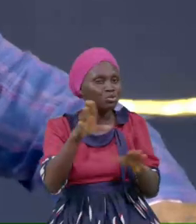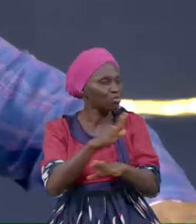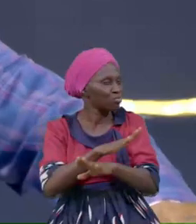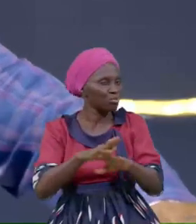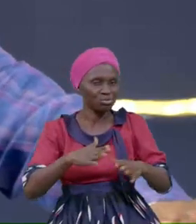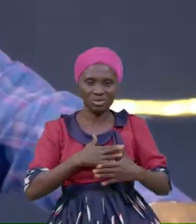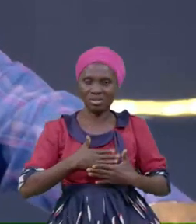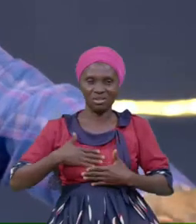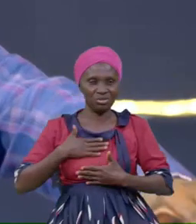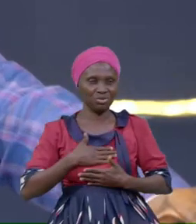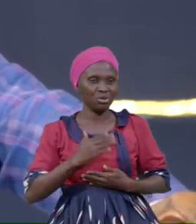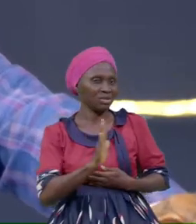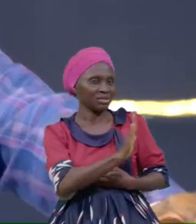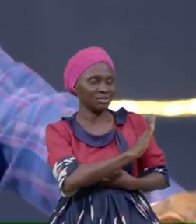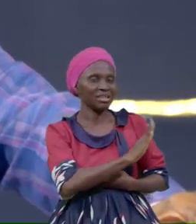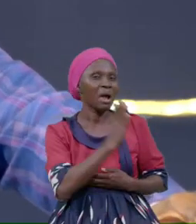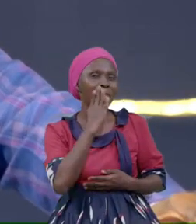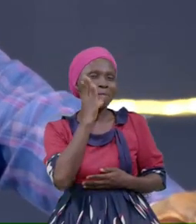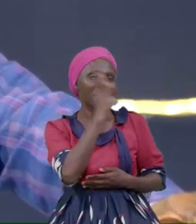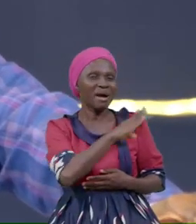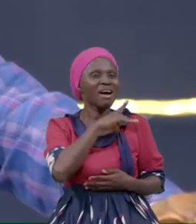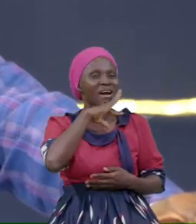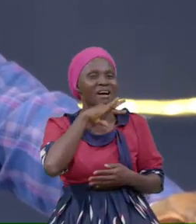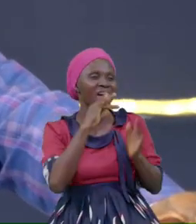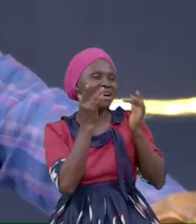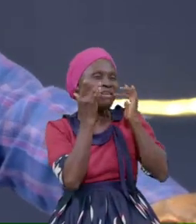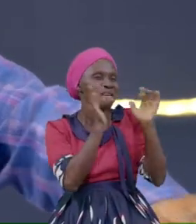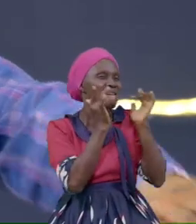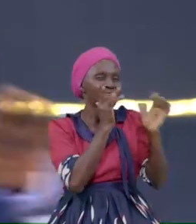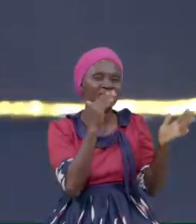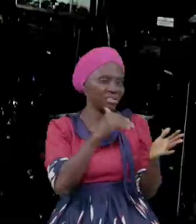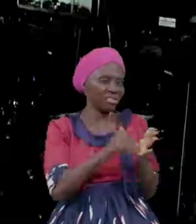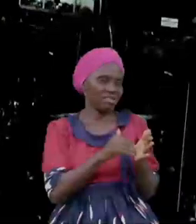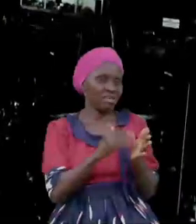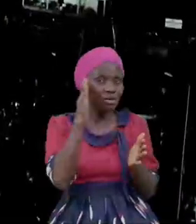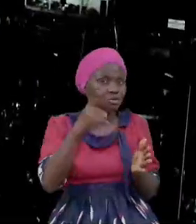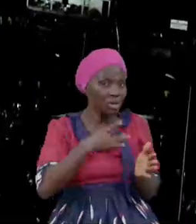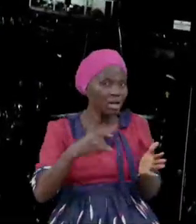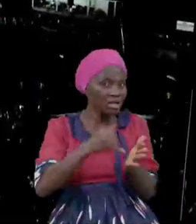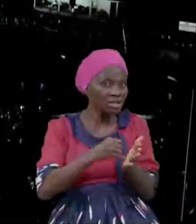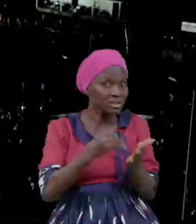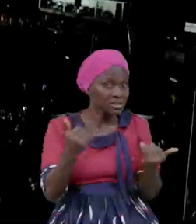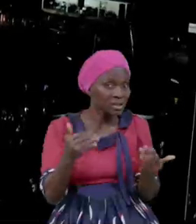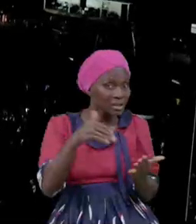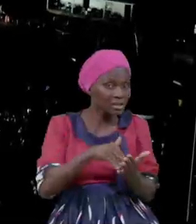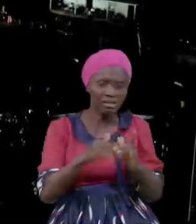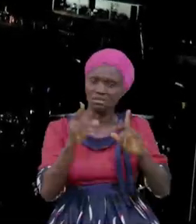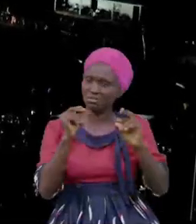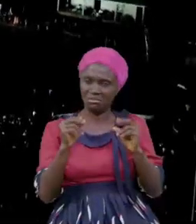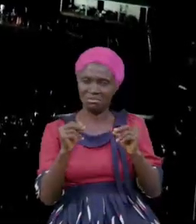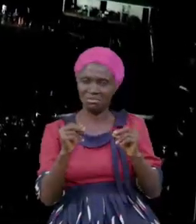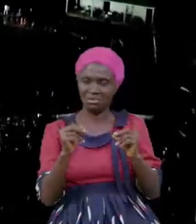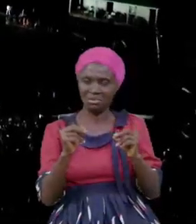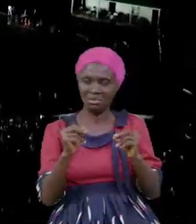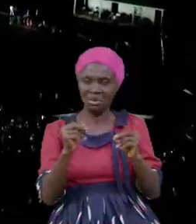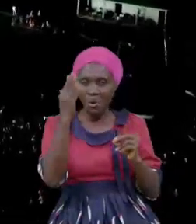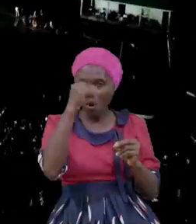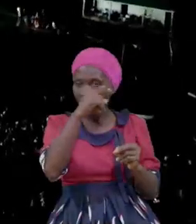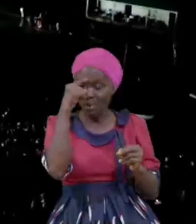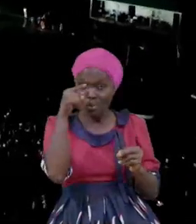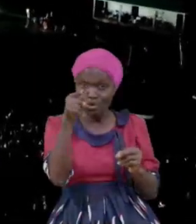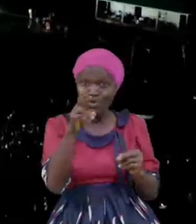dirty jokes anymore, will you? No, because now you live soberly. And then